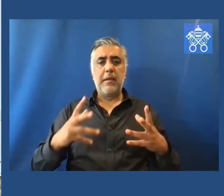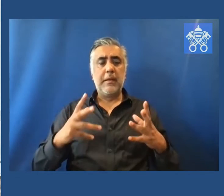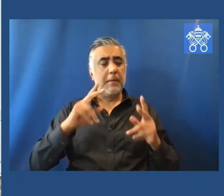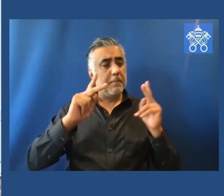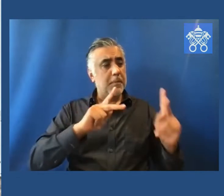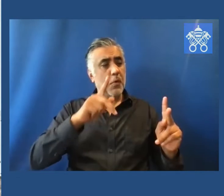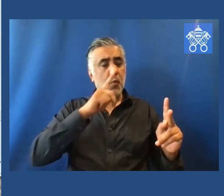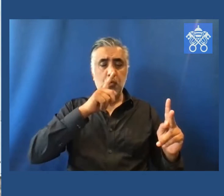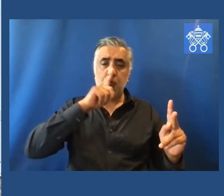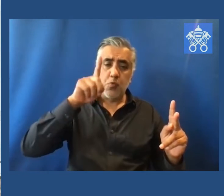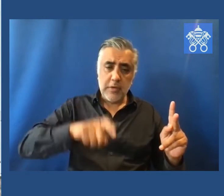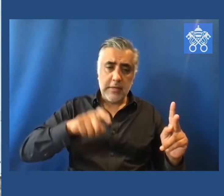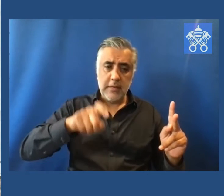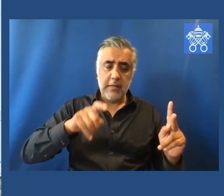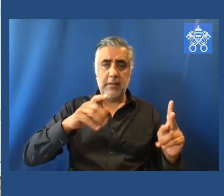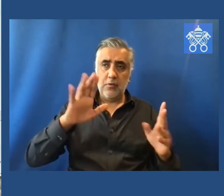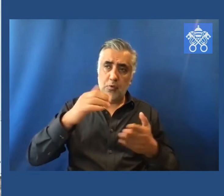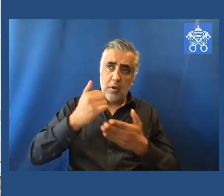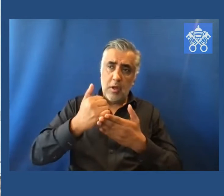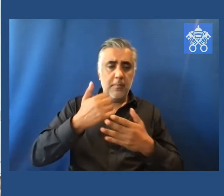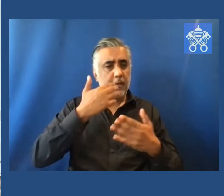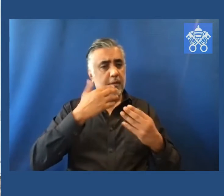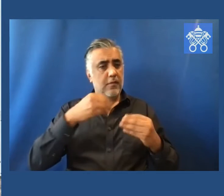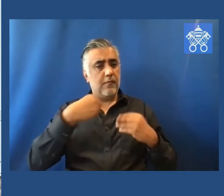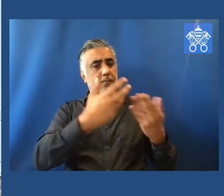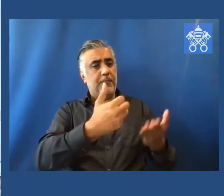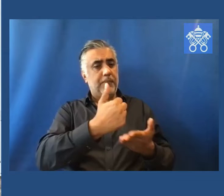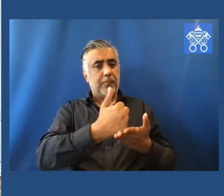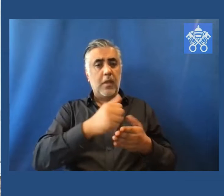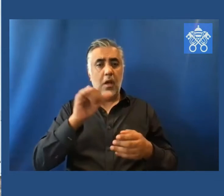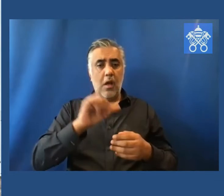assistance to your offering to many desperate people.